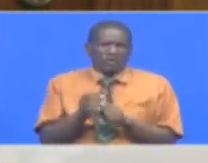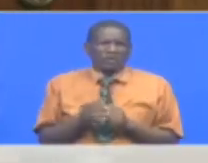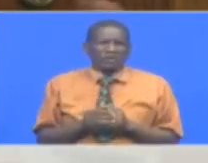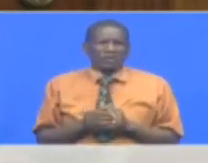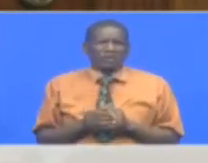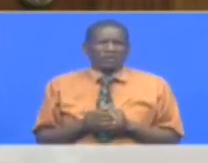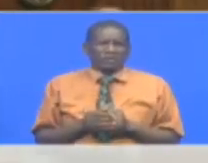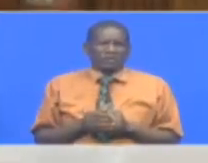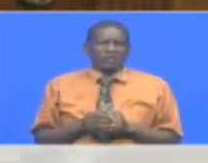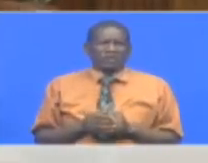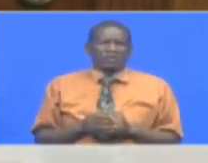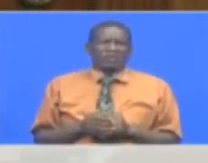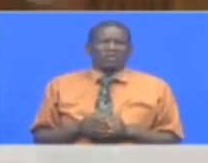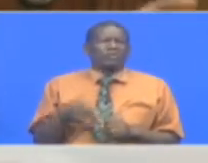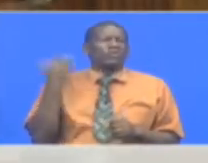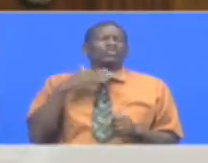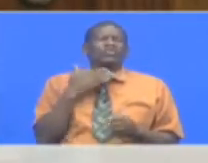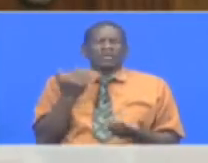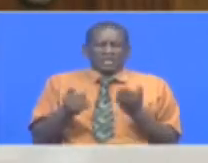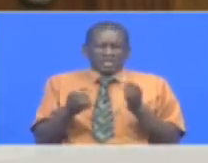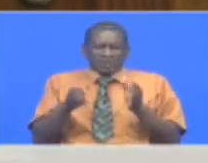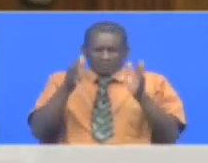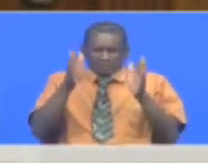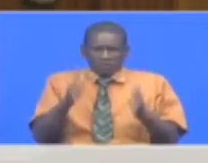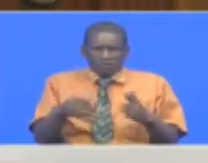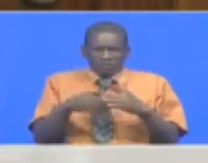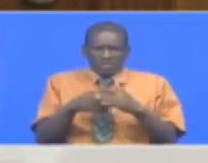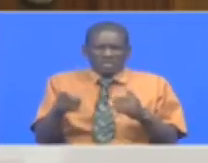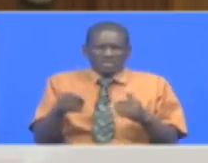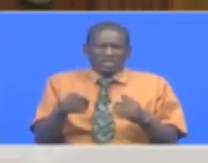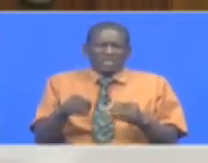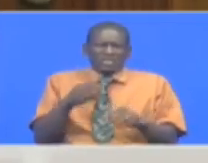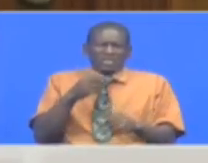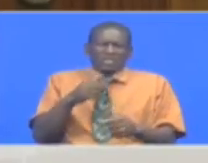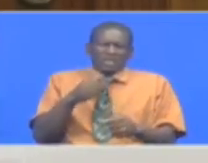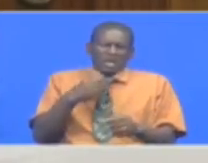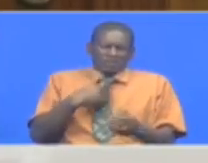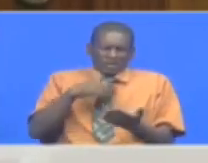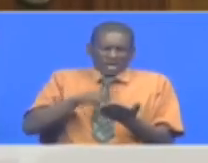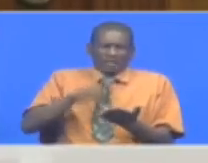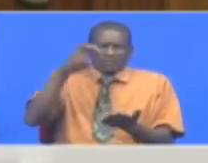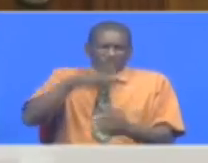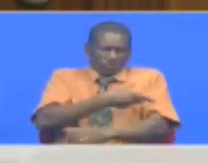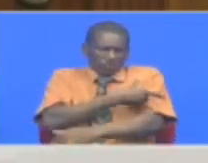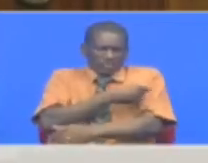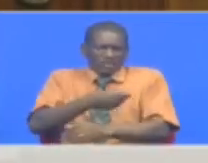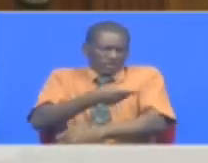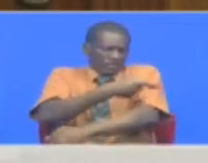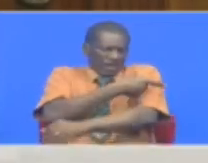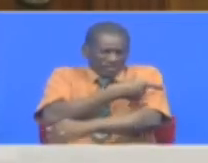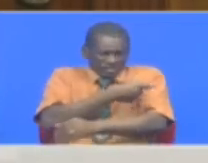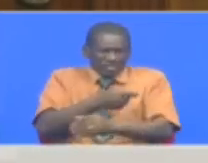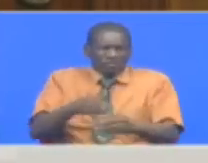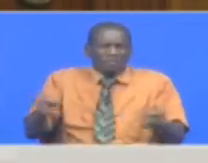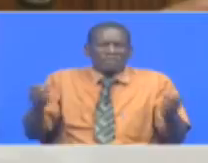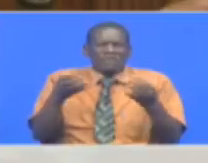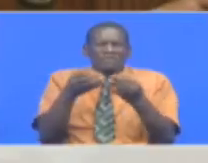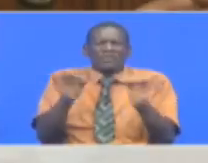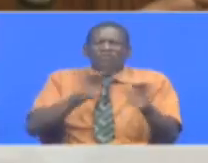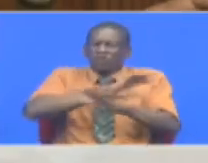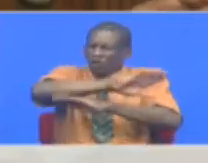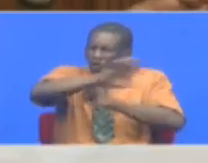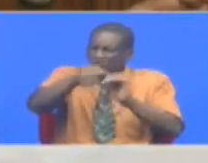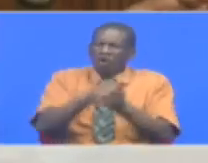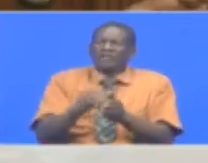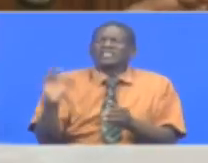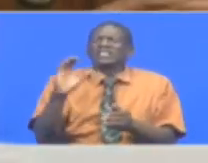for making deals here and there. Vaccines will be made available to all our citizens across